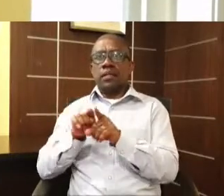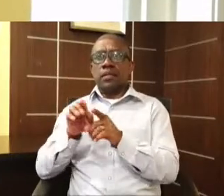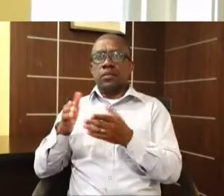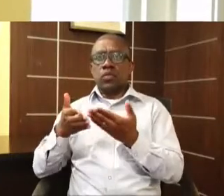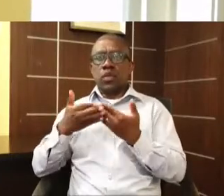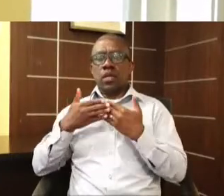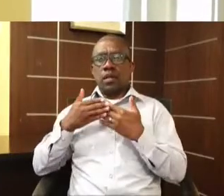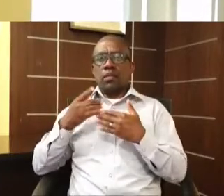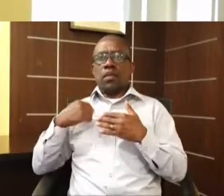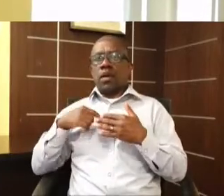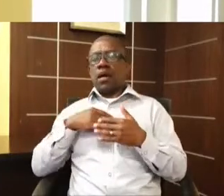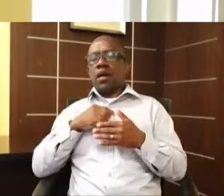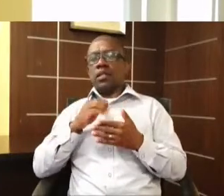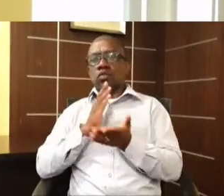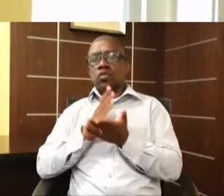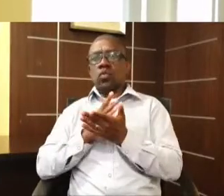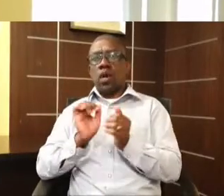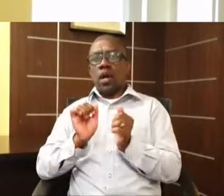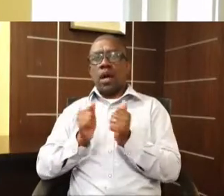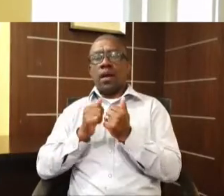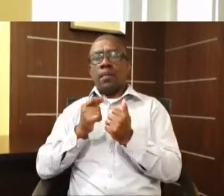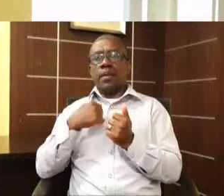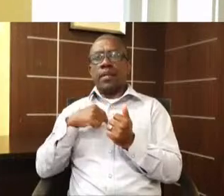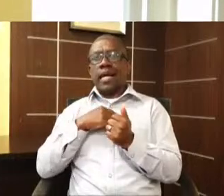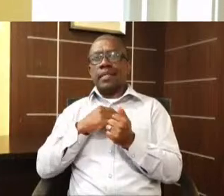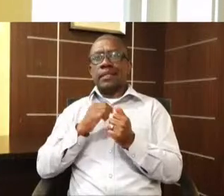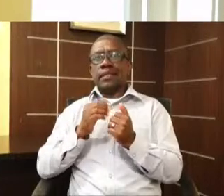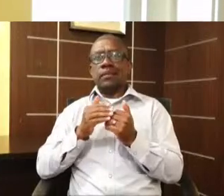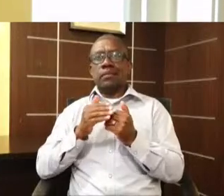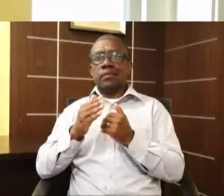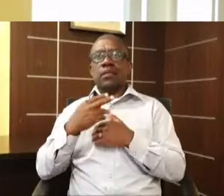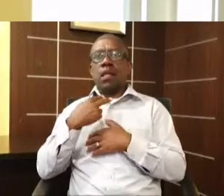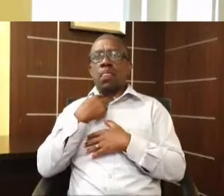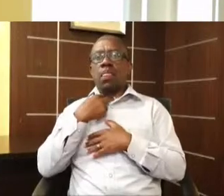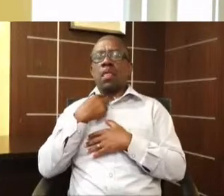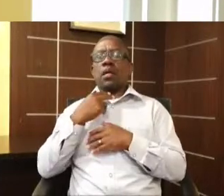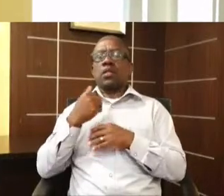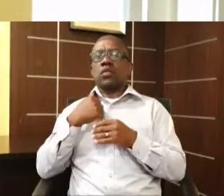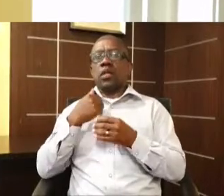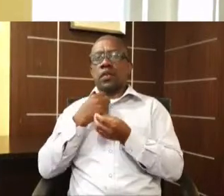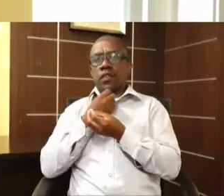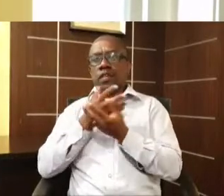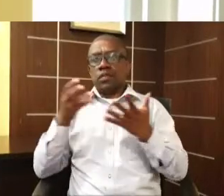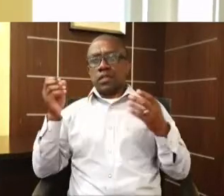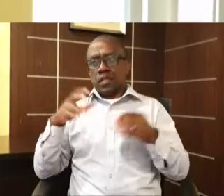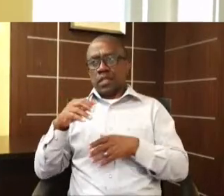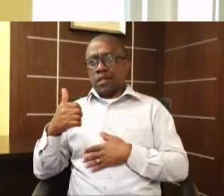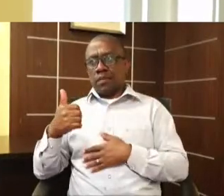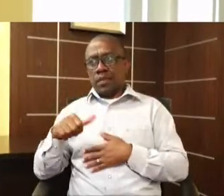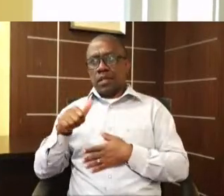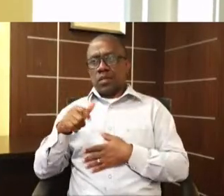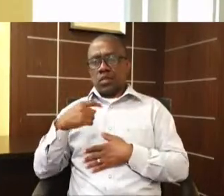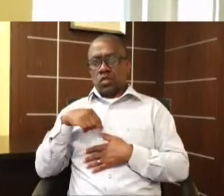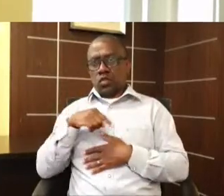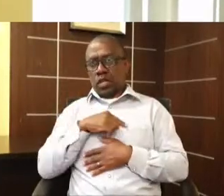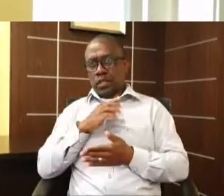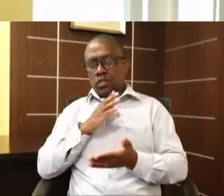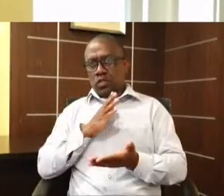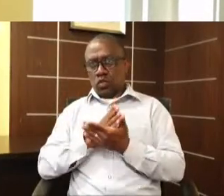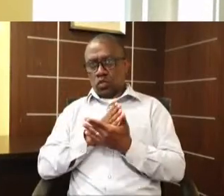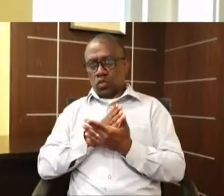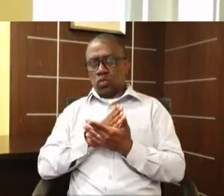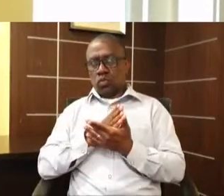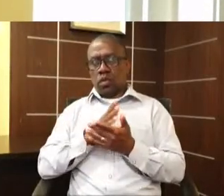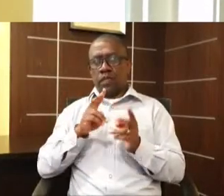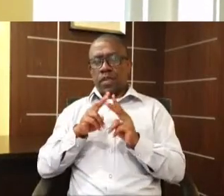get ourselves into situations where we give misguiding information. So we are taking a, you know,